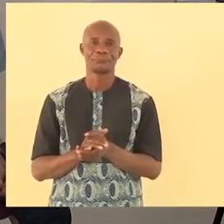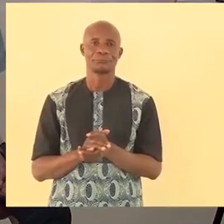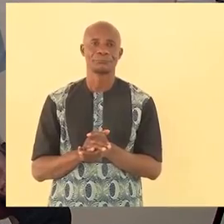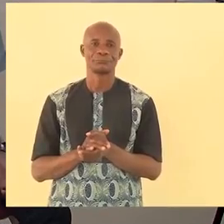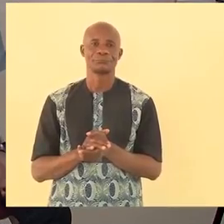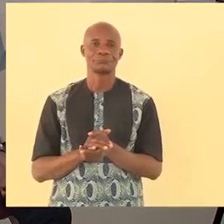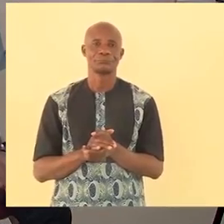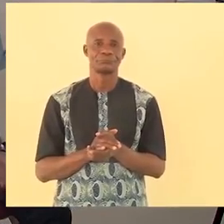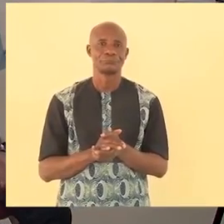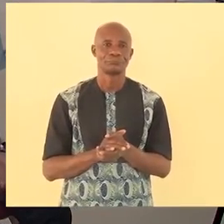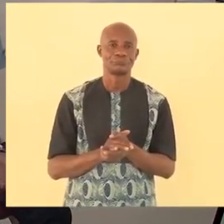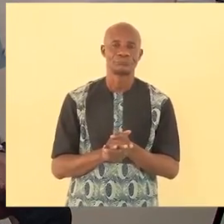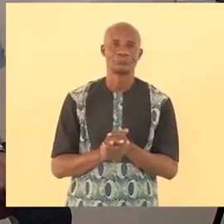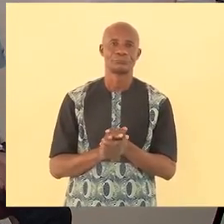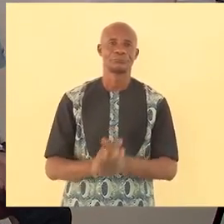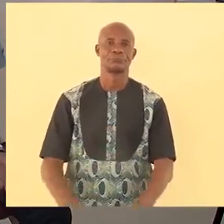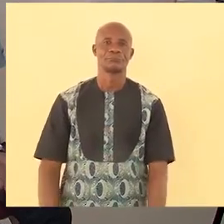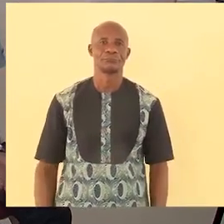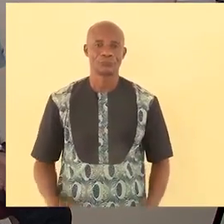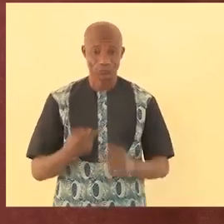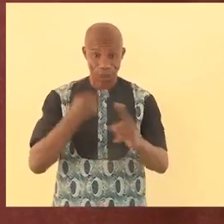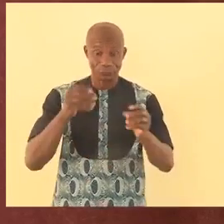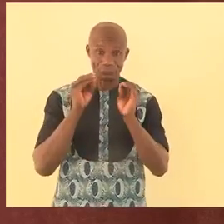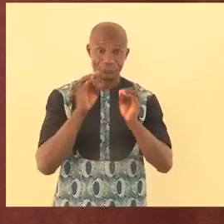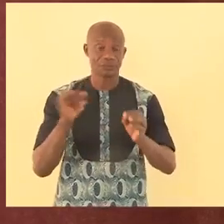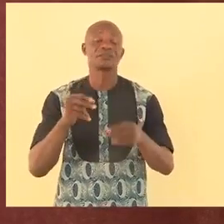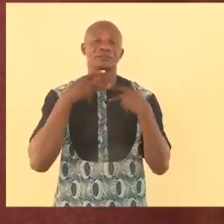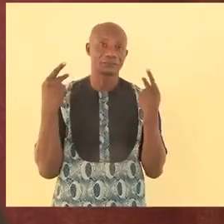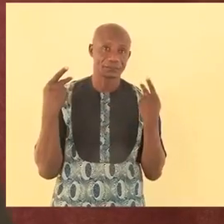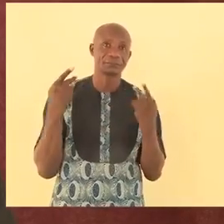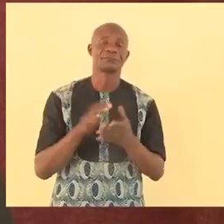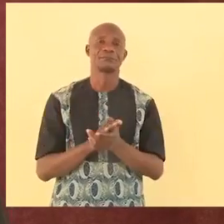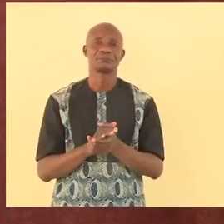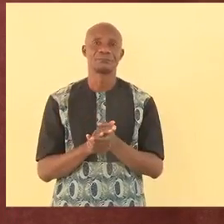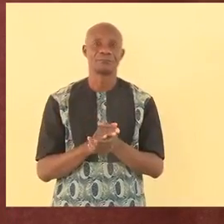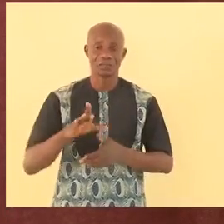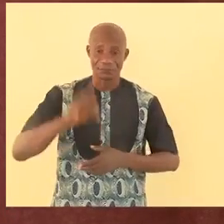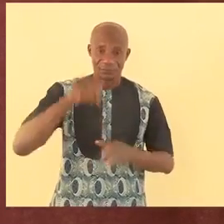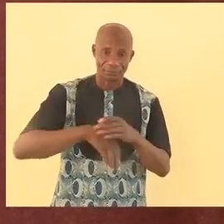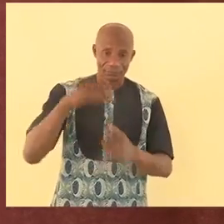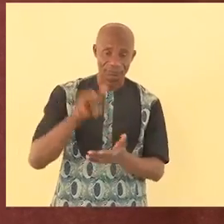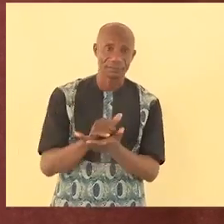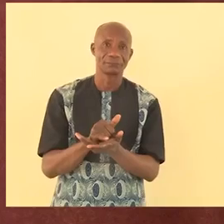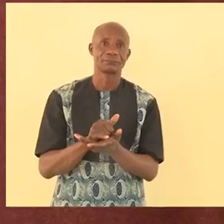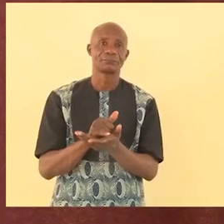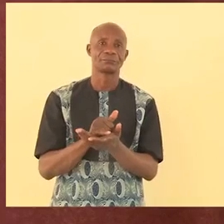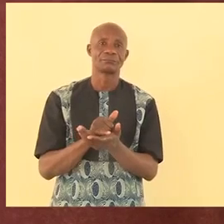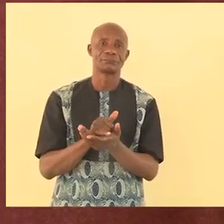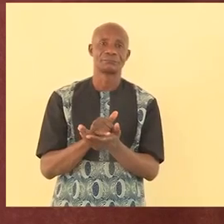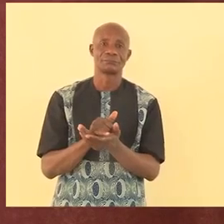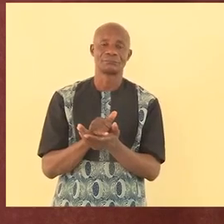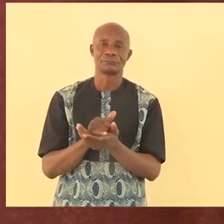Is it? Pronunciation of Father George, Father, in this question you asked, I found out that fear is...